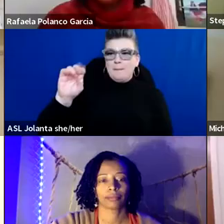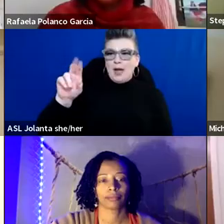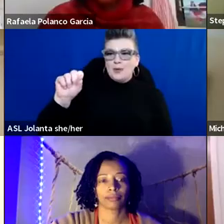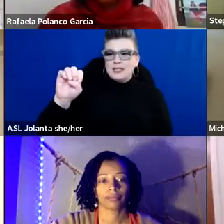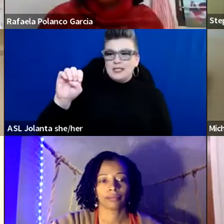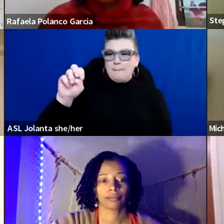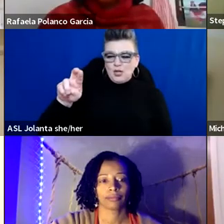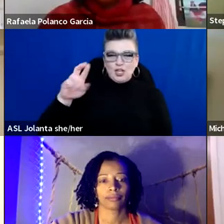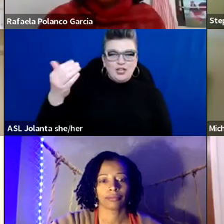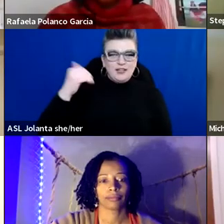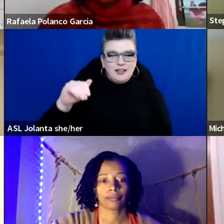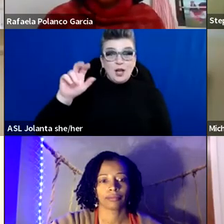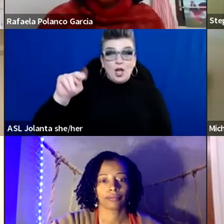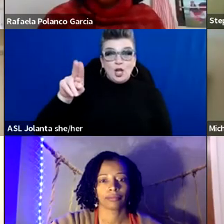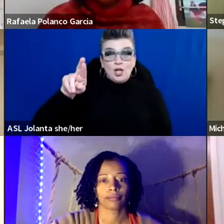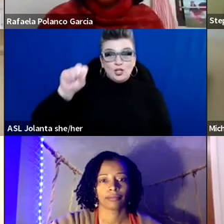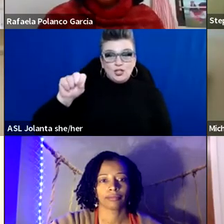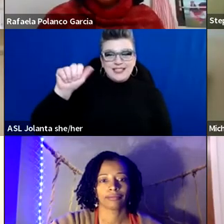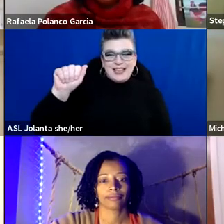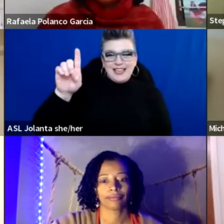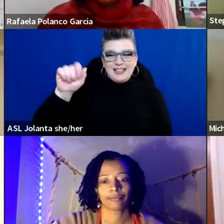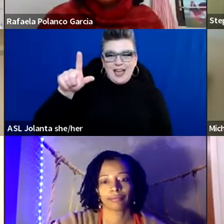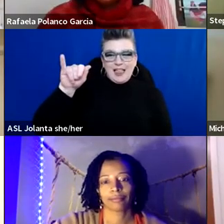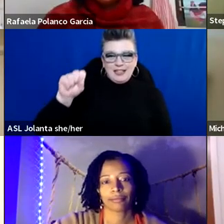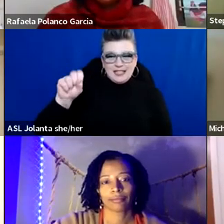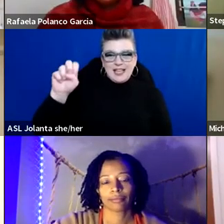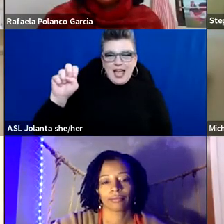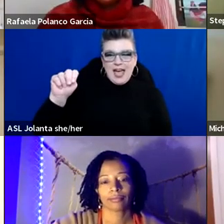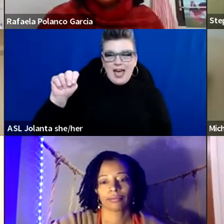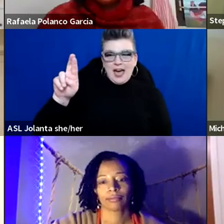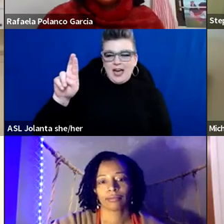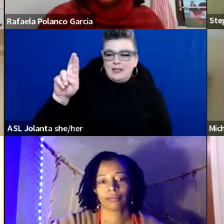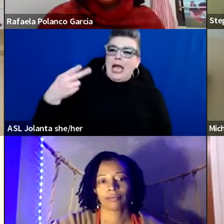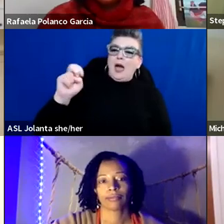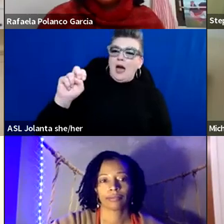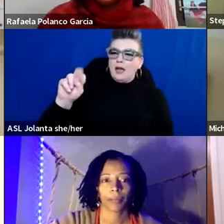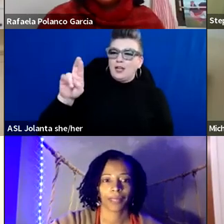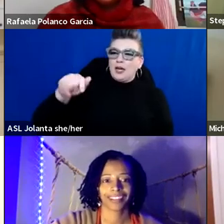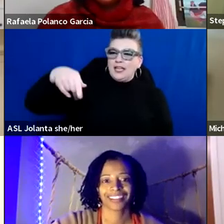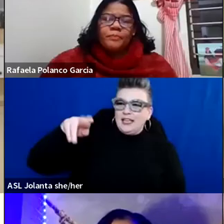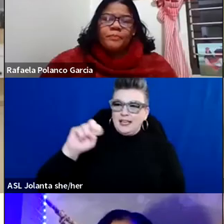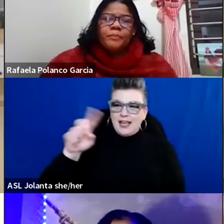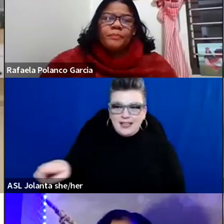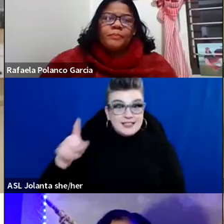nurse italy's enriquez of the josiah quincy upper school